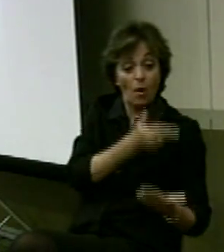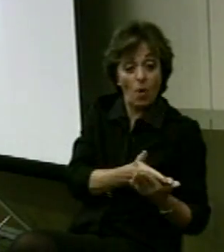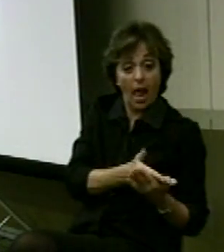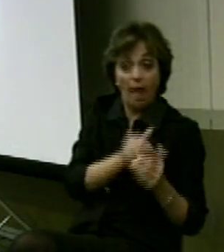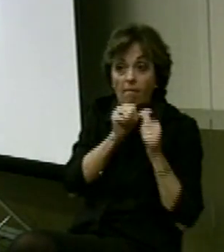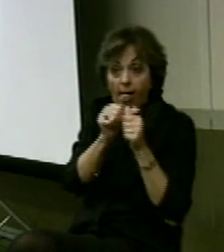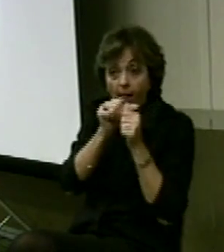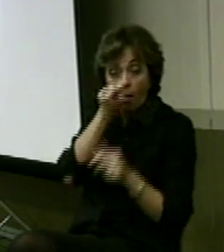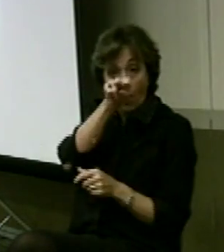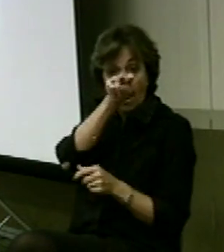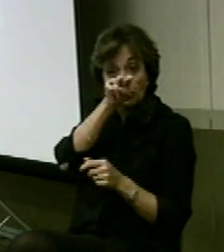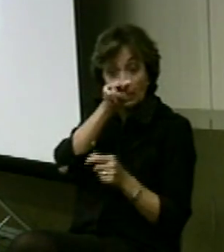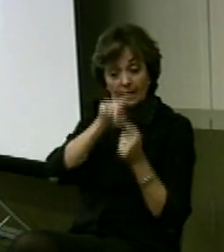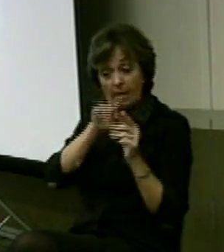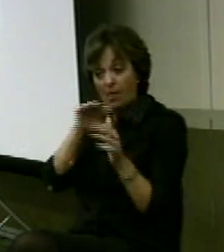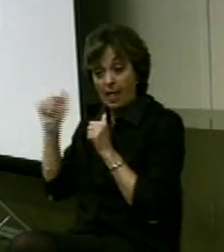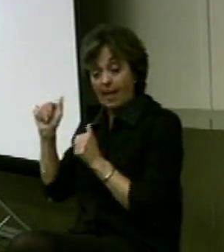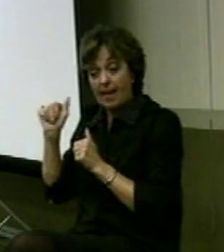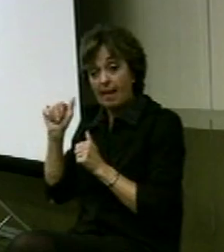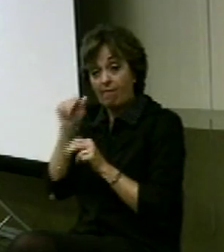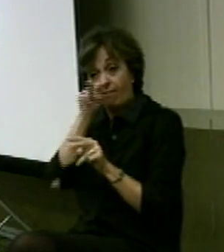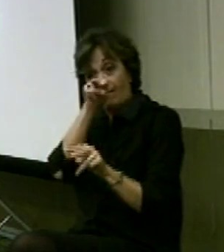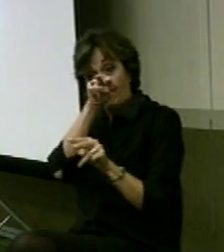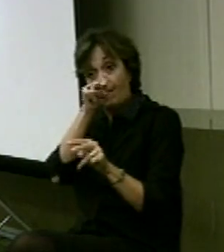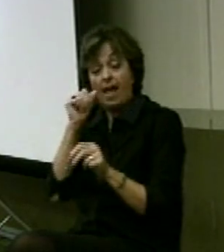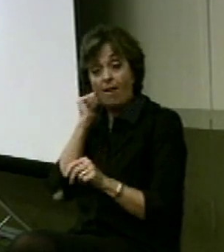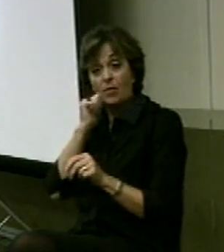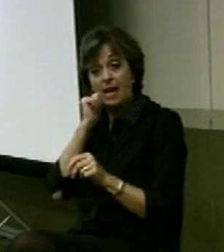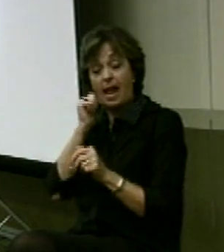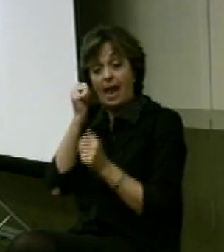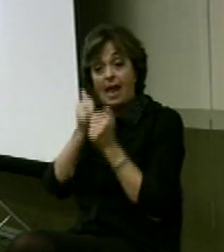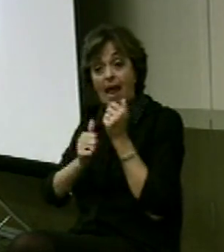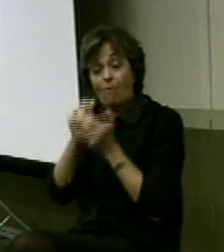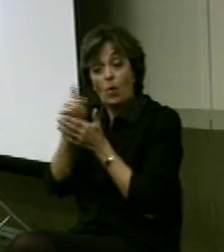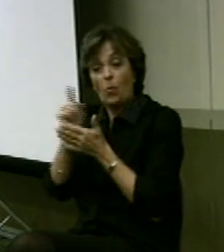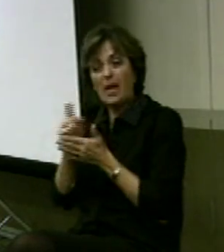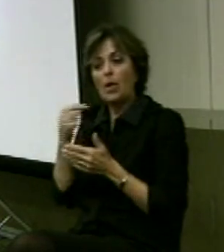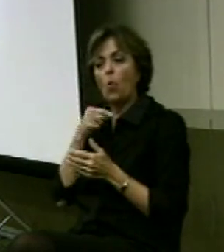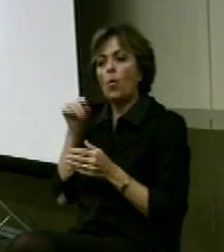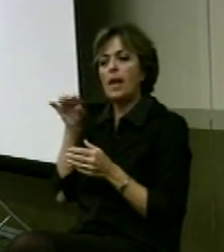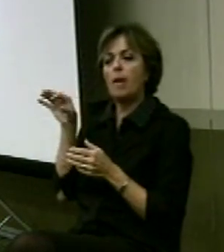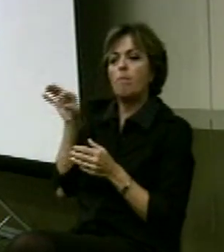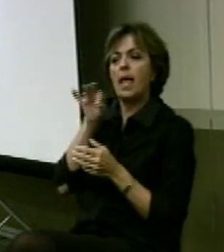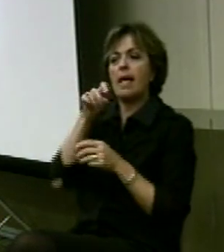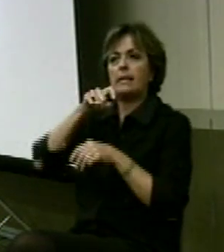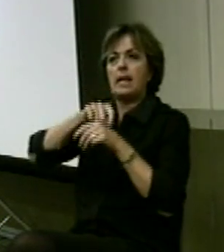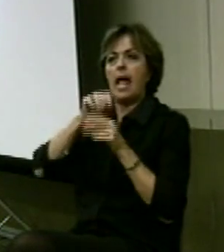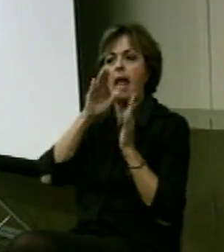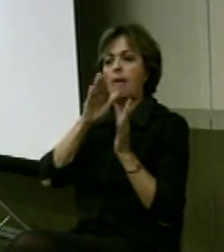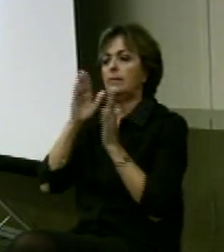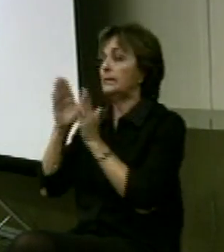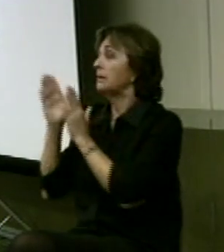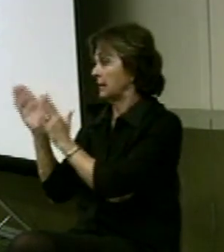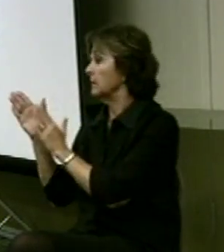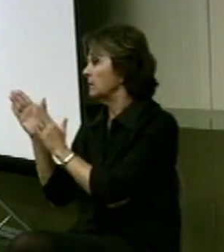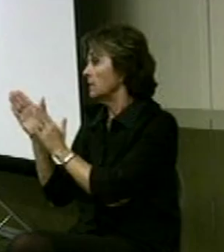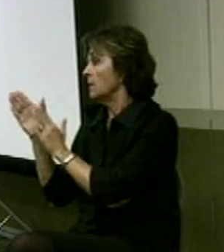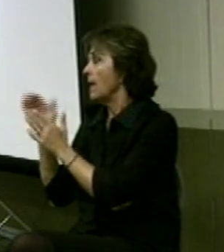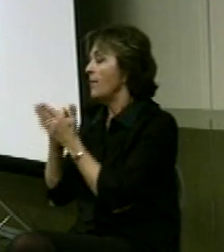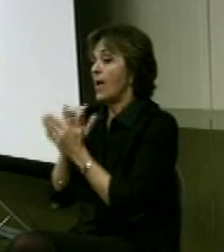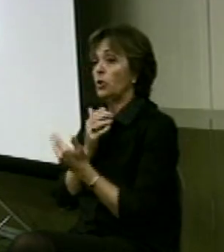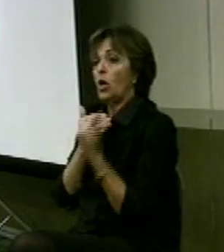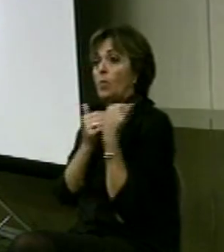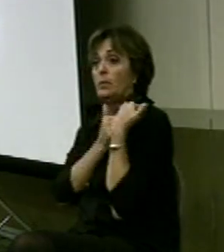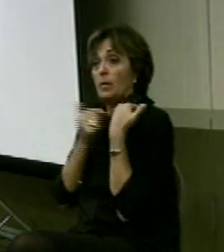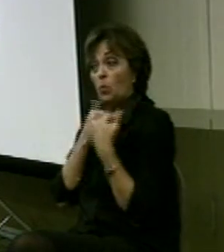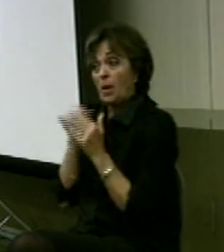time they get there to the time they leave, every day, every week. We're picking our times, aren't we? So that, again,